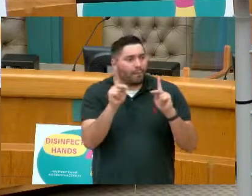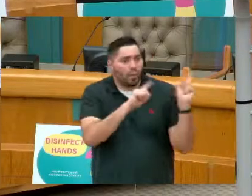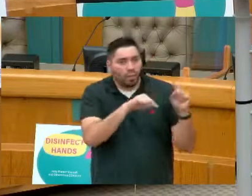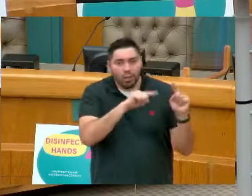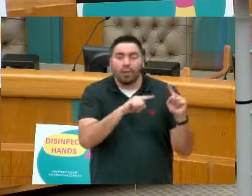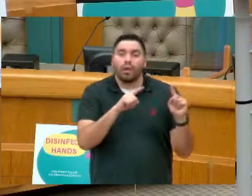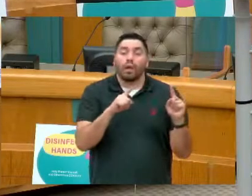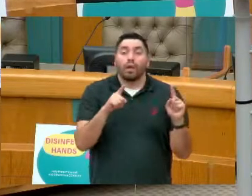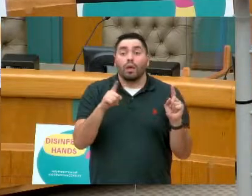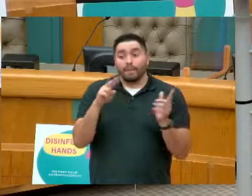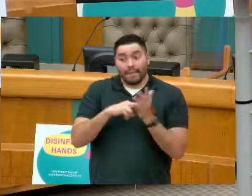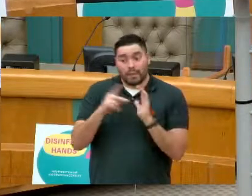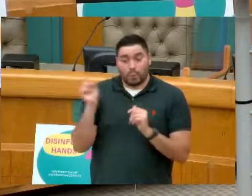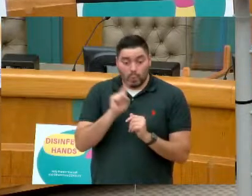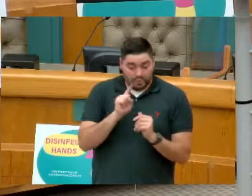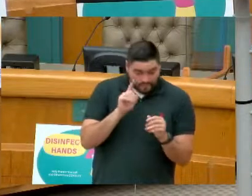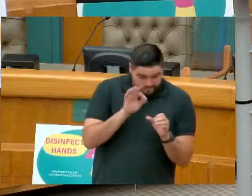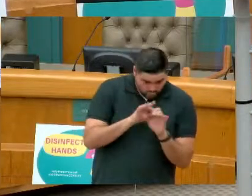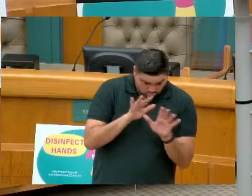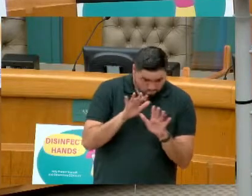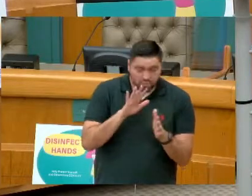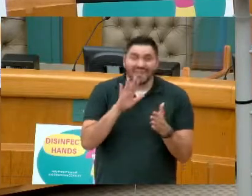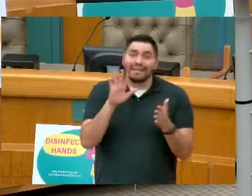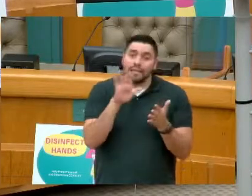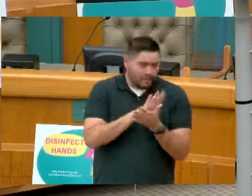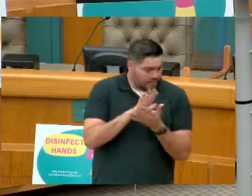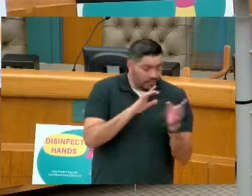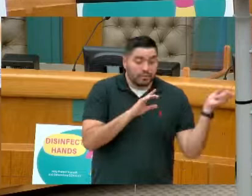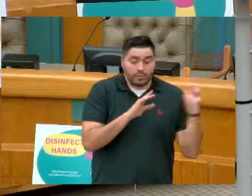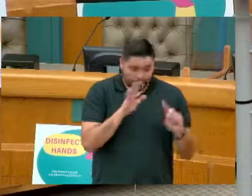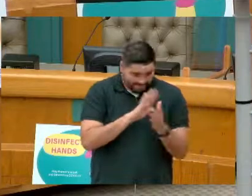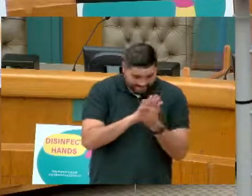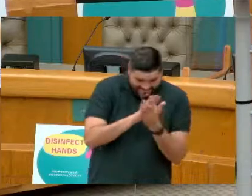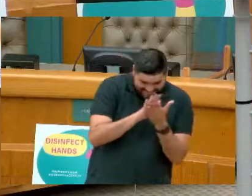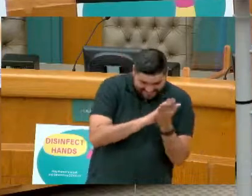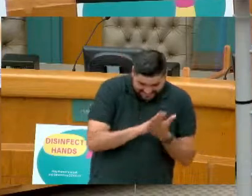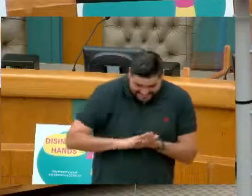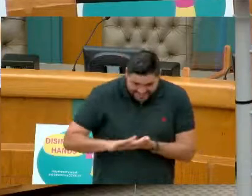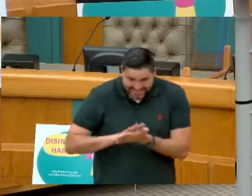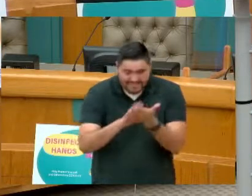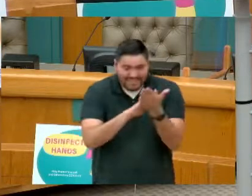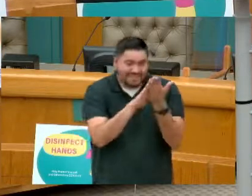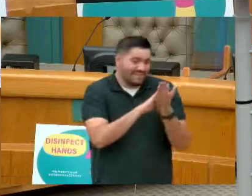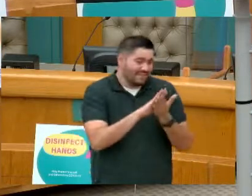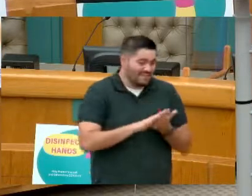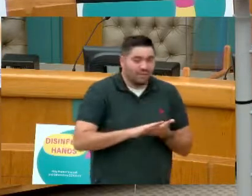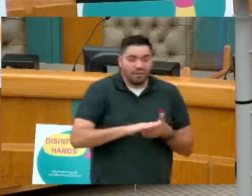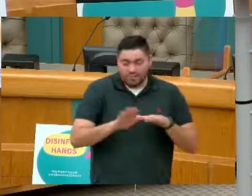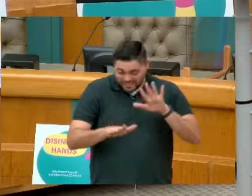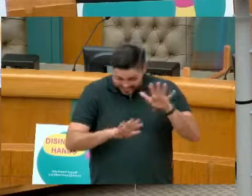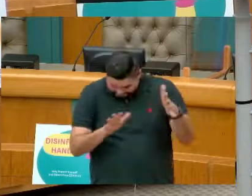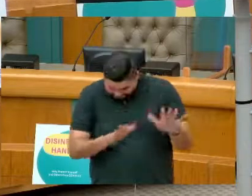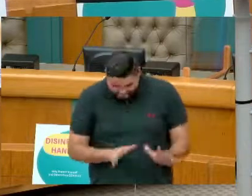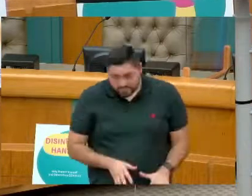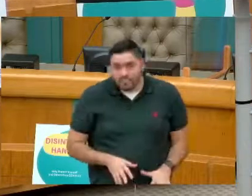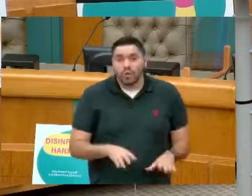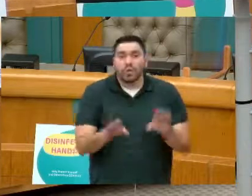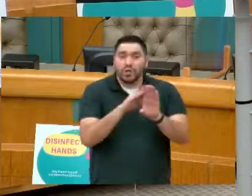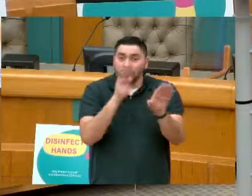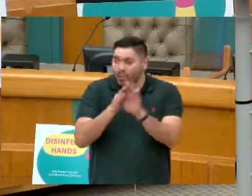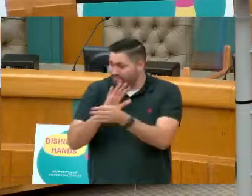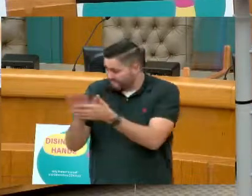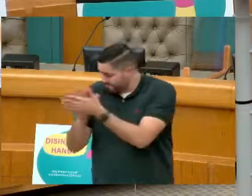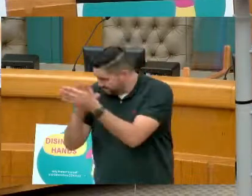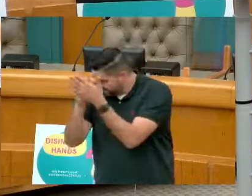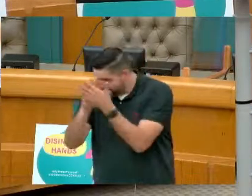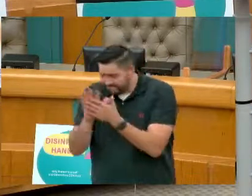going to protect us now. So what we're doing to keep you safe, and again, that's our #1 priority, keeping your vote